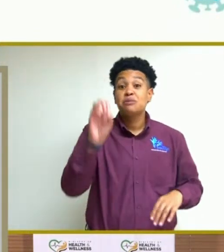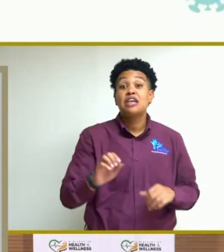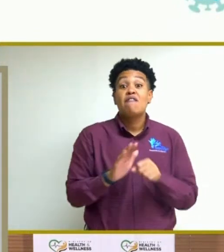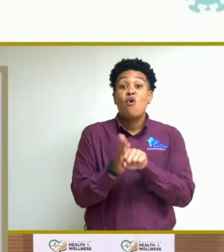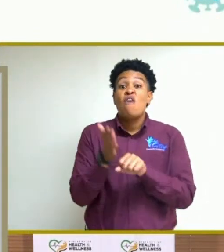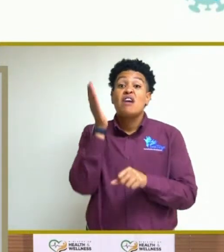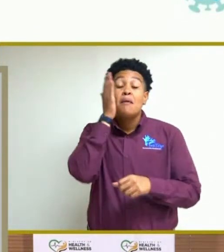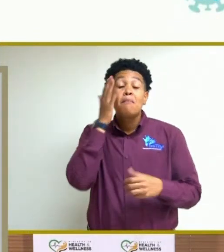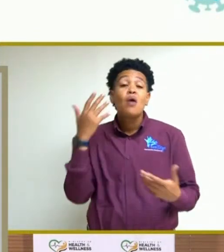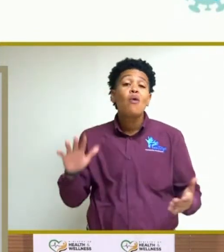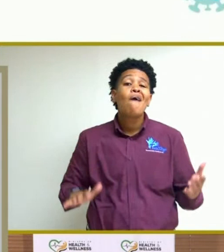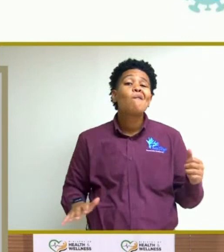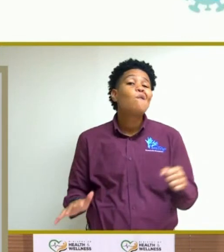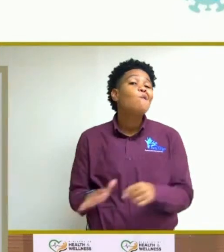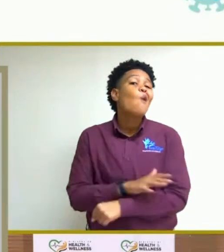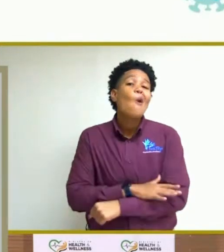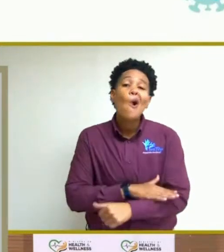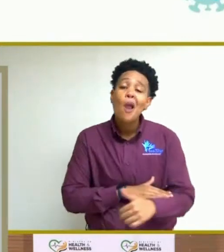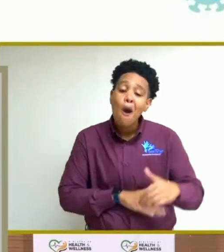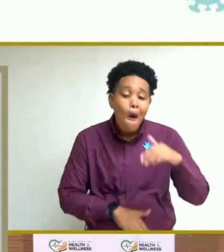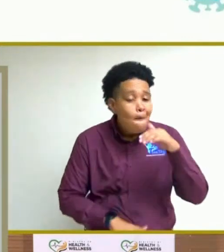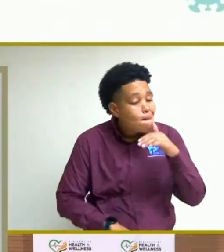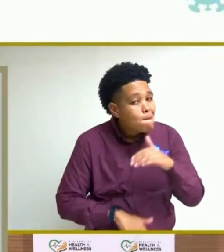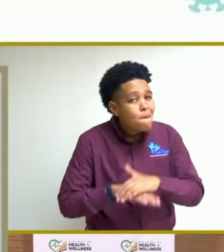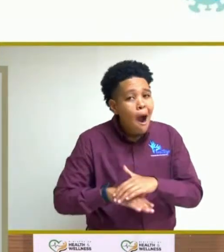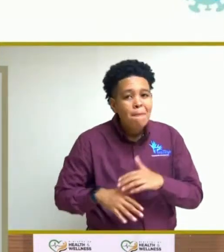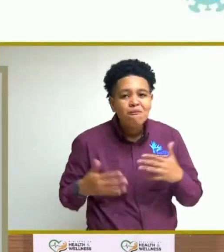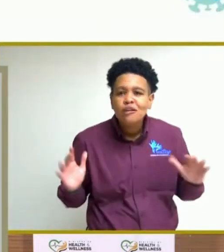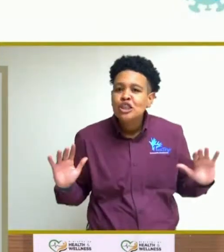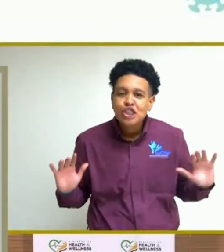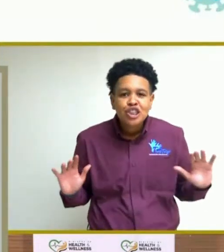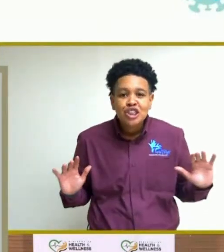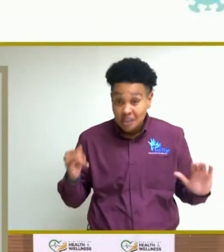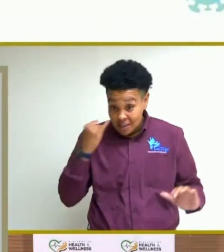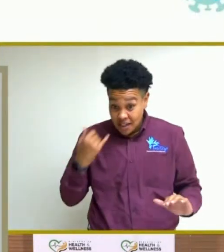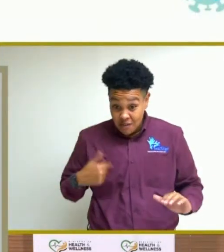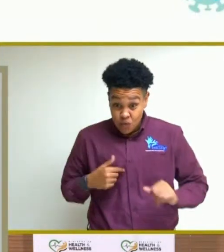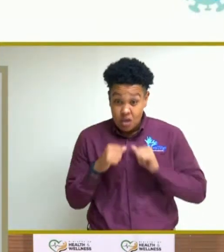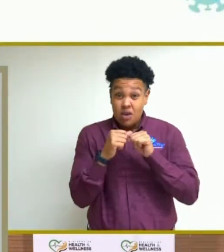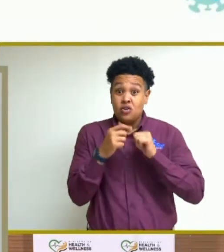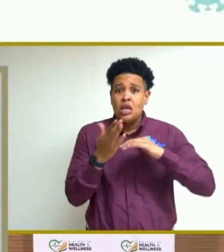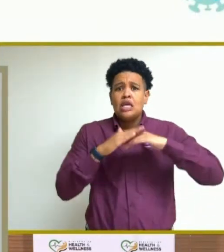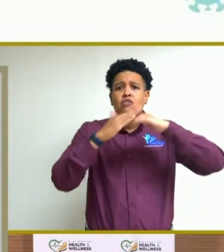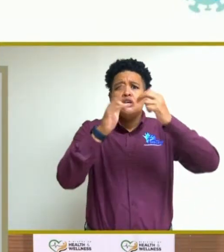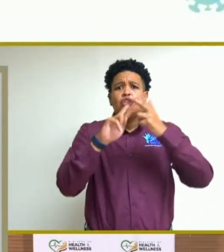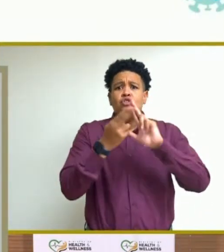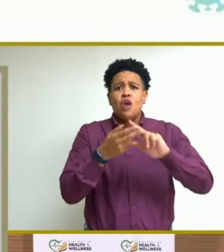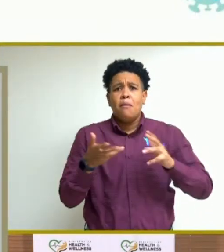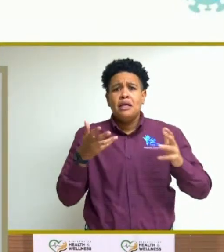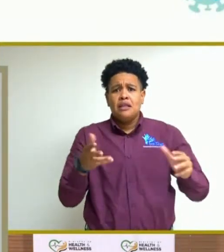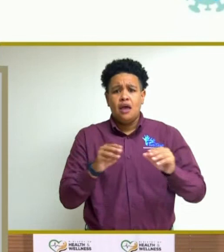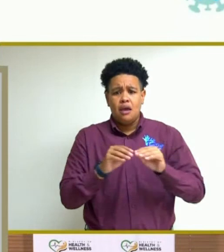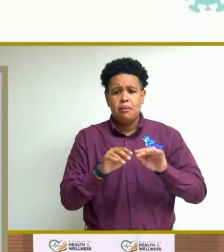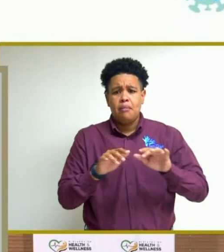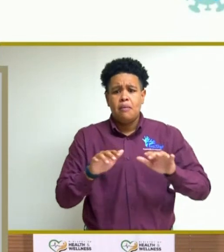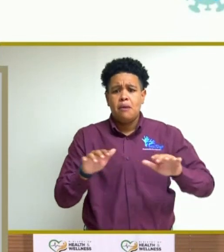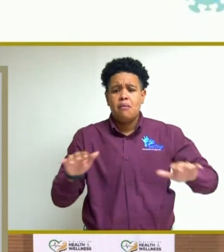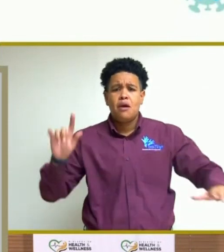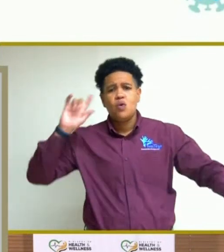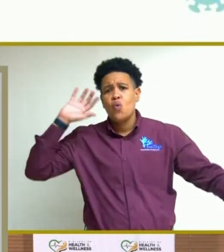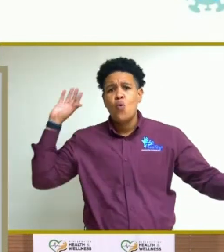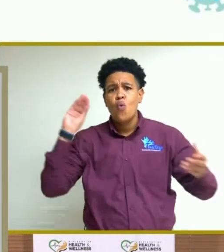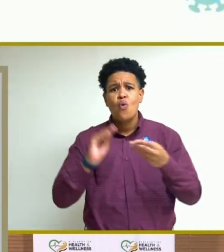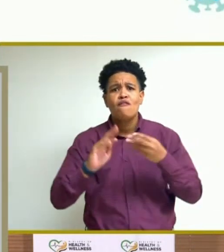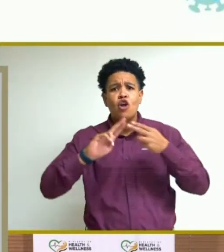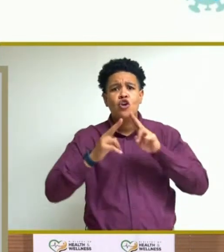beds are occupied. If it is that we continue to increase the number of cases, the overall number